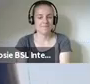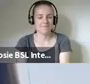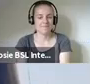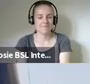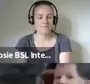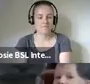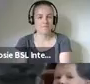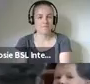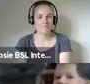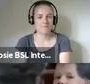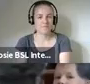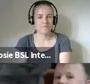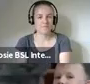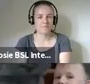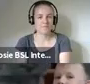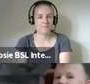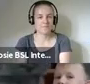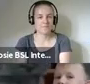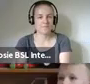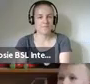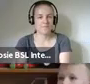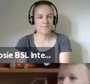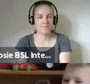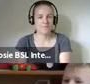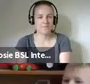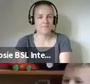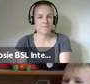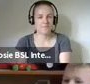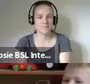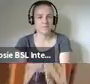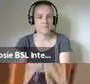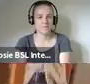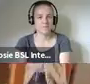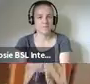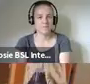organising the learning environment and planning learning sessions,